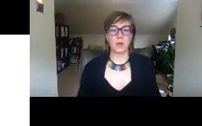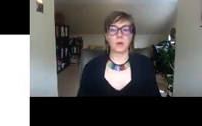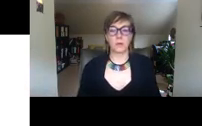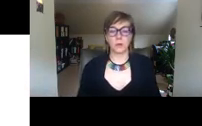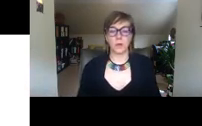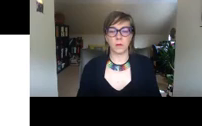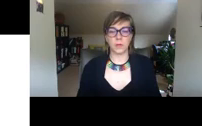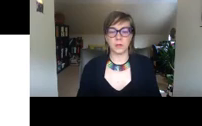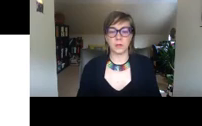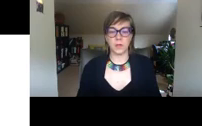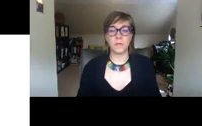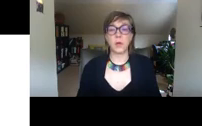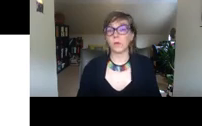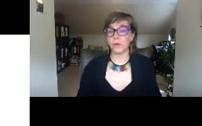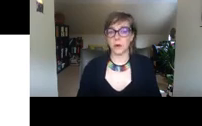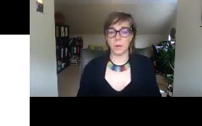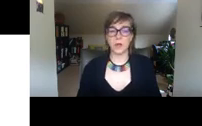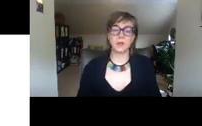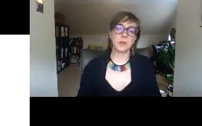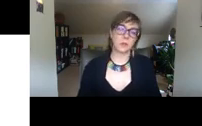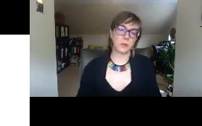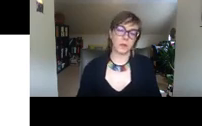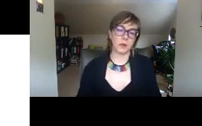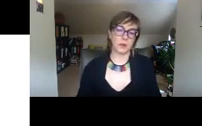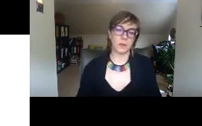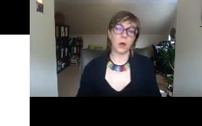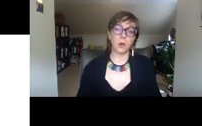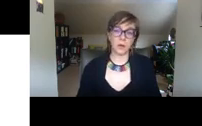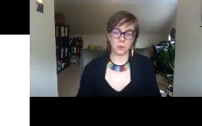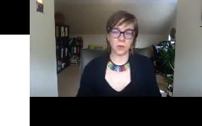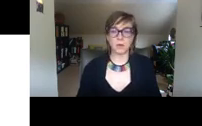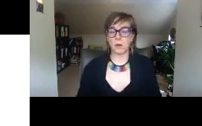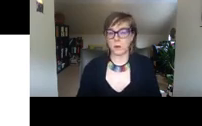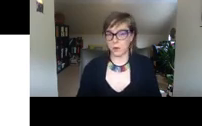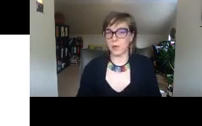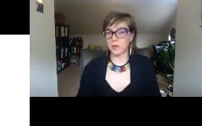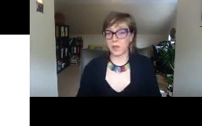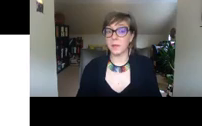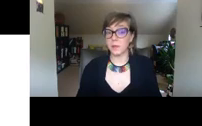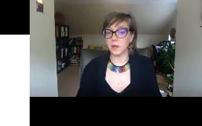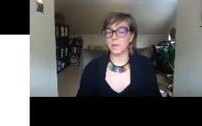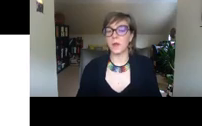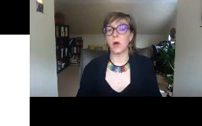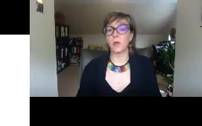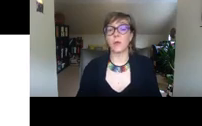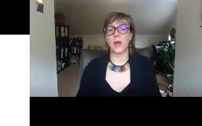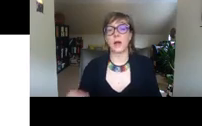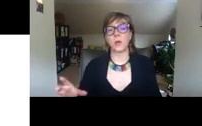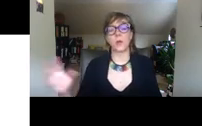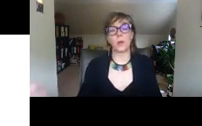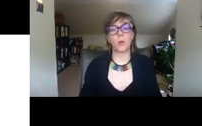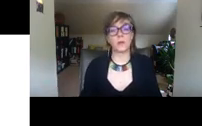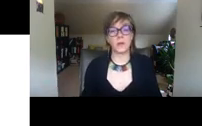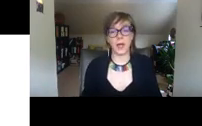center for their facility or for their company to moving home and doing pretty much the same thing. Although